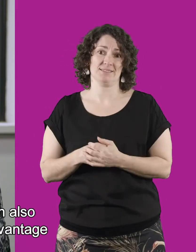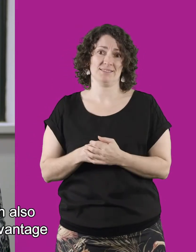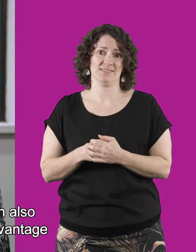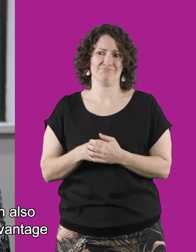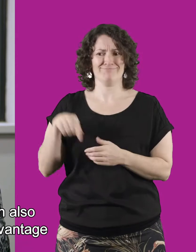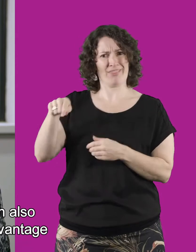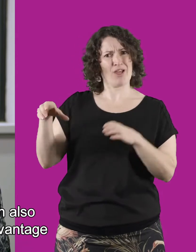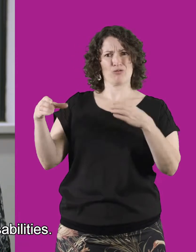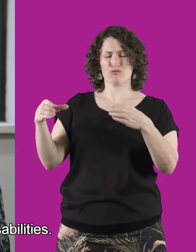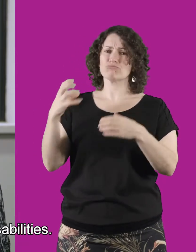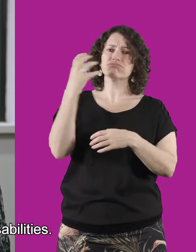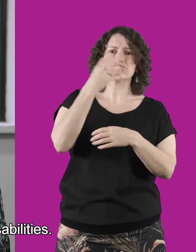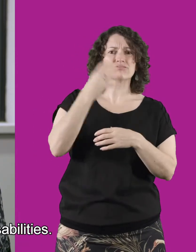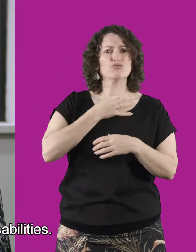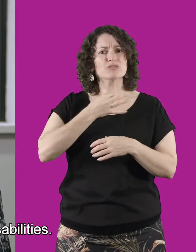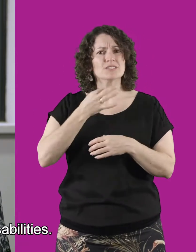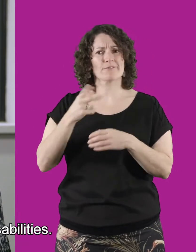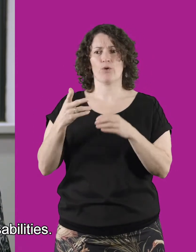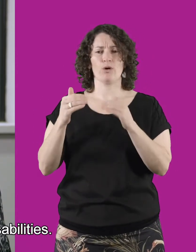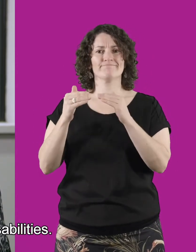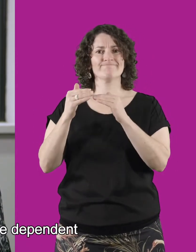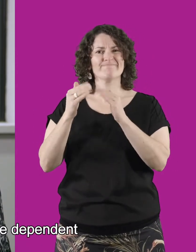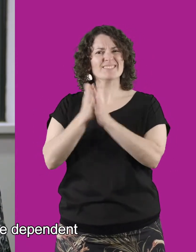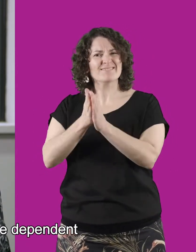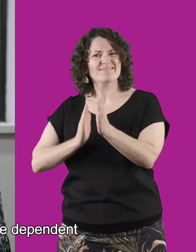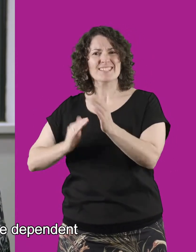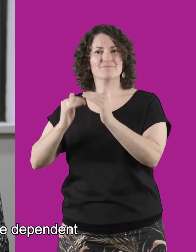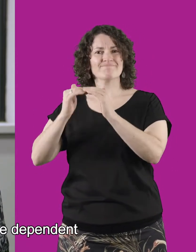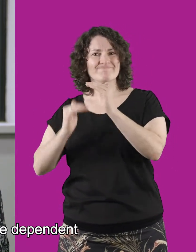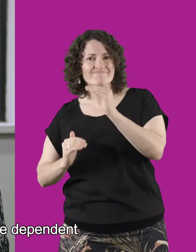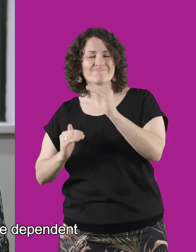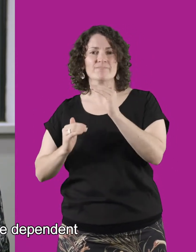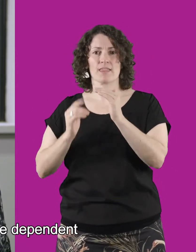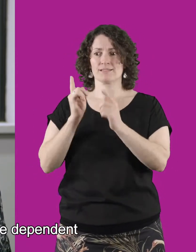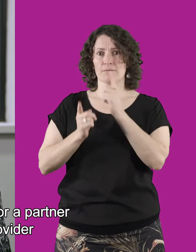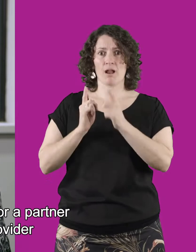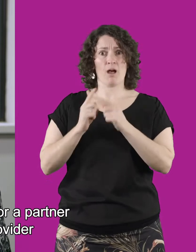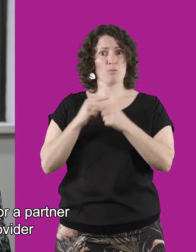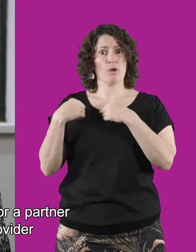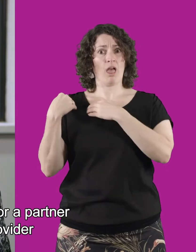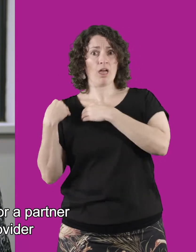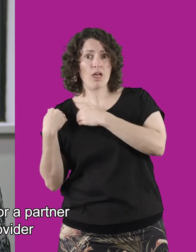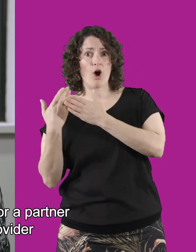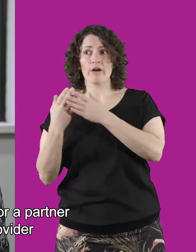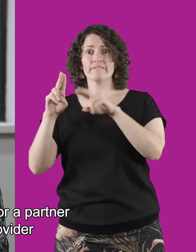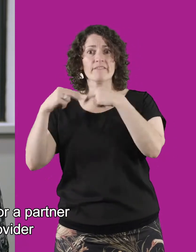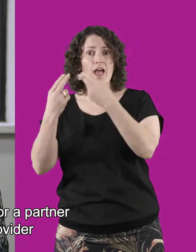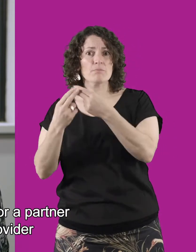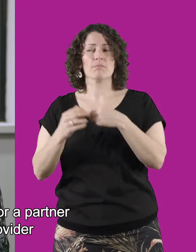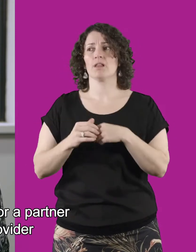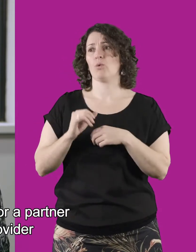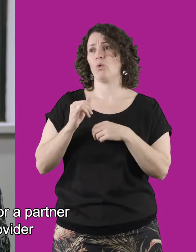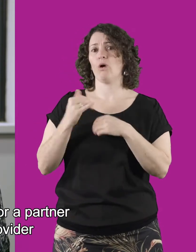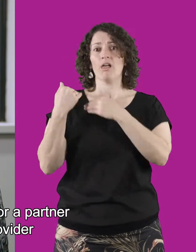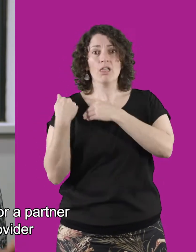experience disadvantage because of our disabilities. You know, we might be dependent on a family member or a